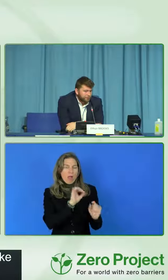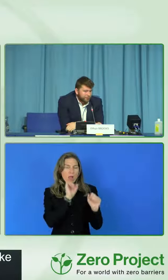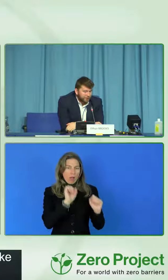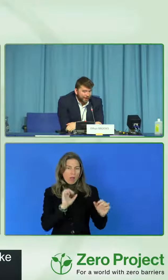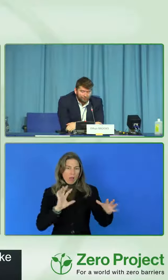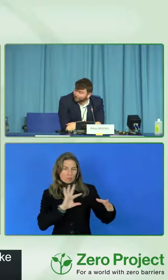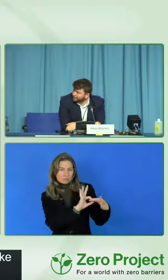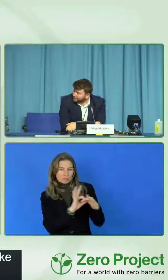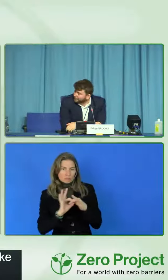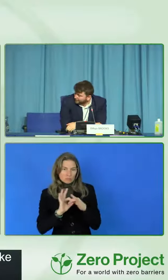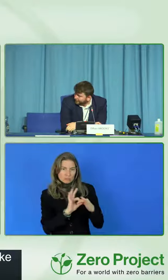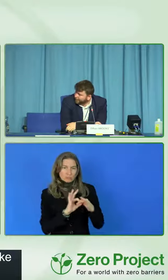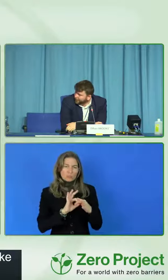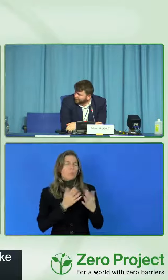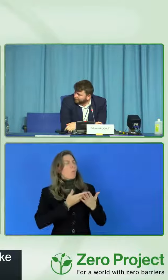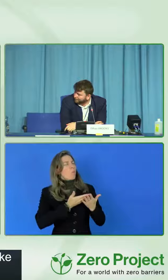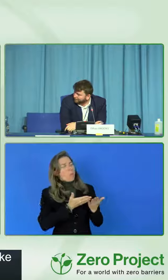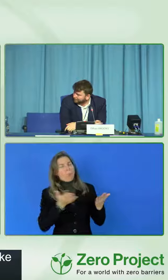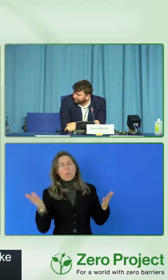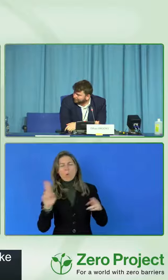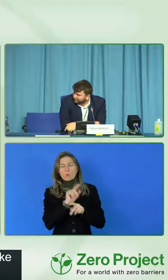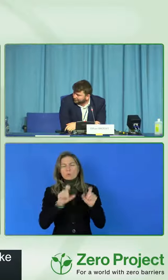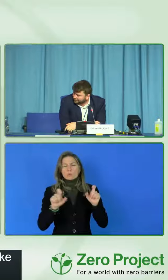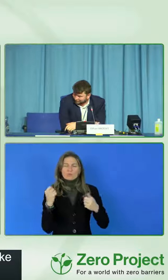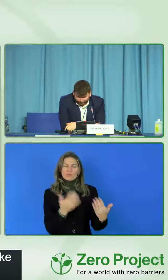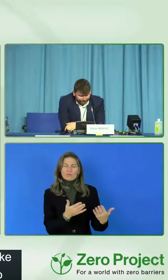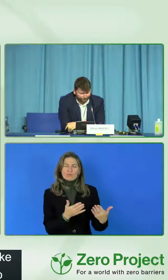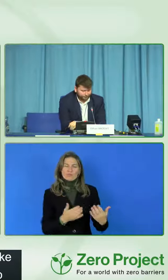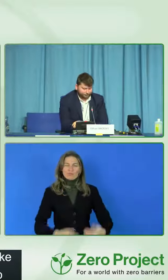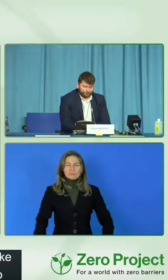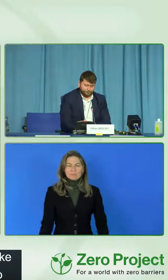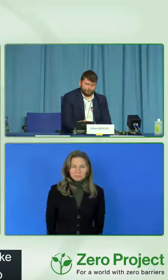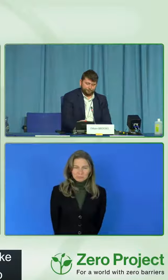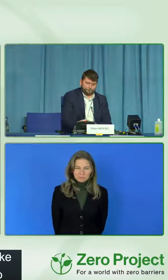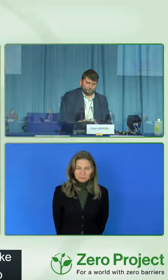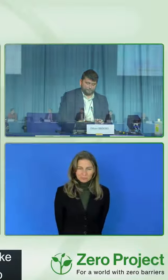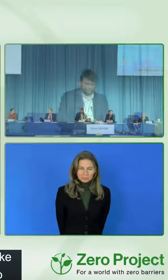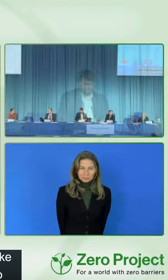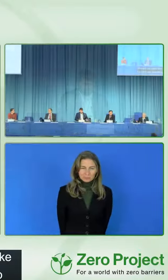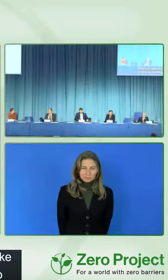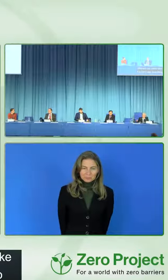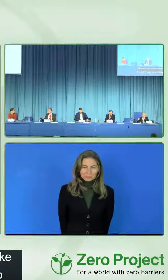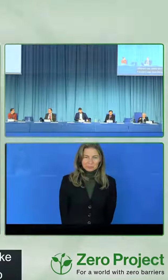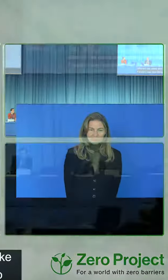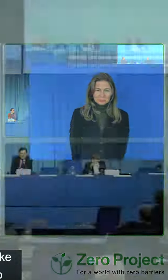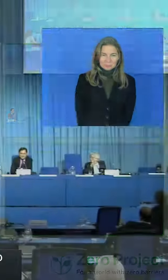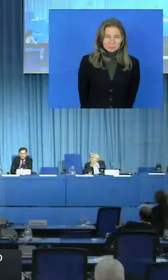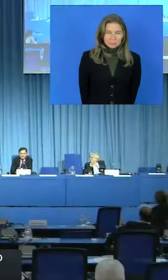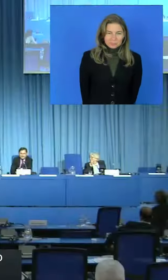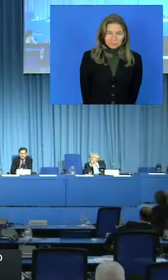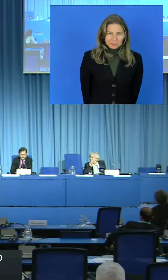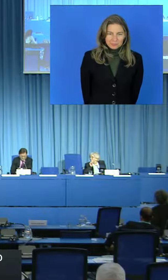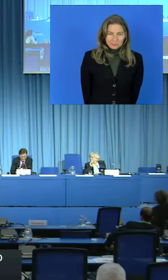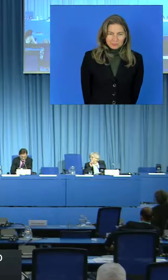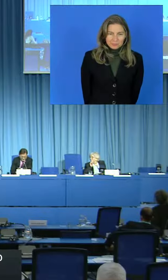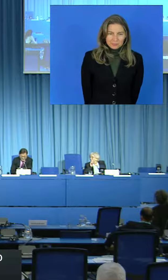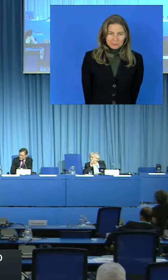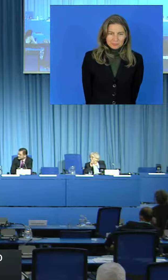single user as best we can. Thank you. Oh, thank you. So